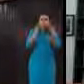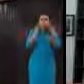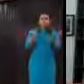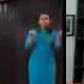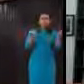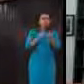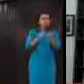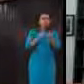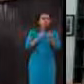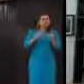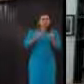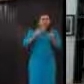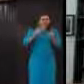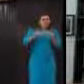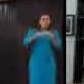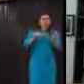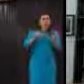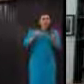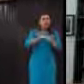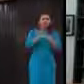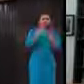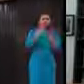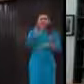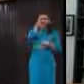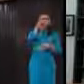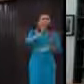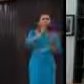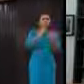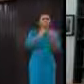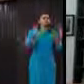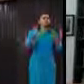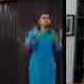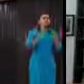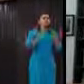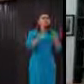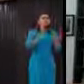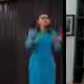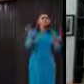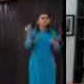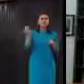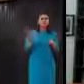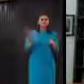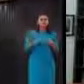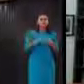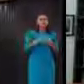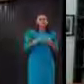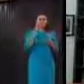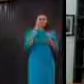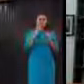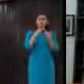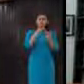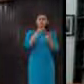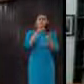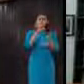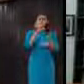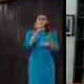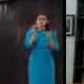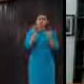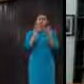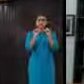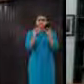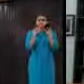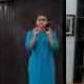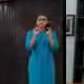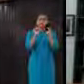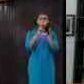could survive in a republican constitution like India, number one. Number two, this 35A and this concept of